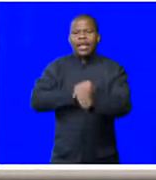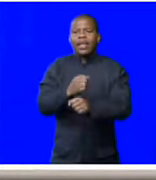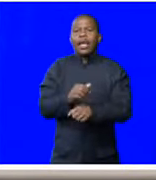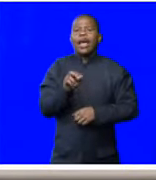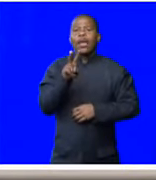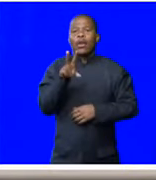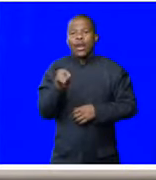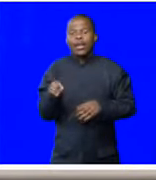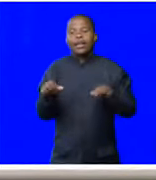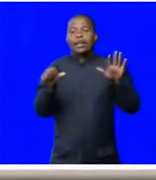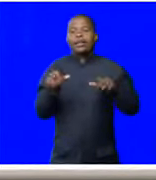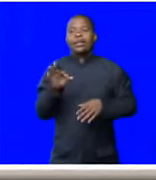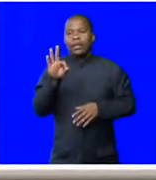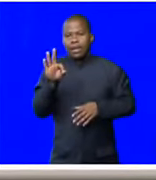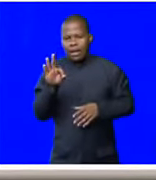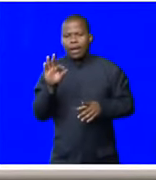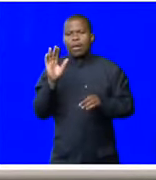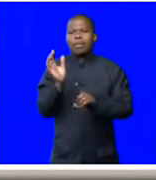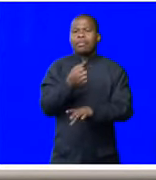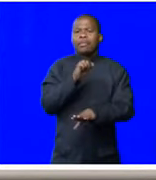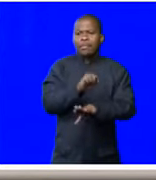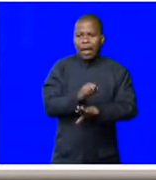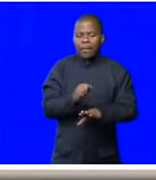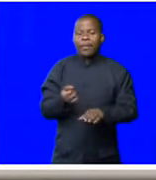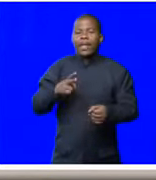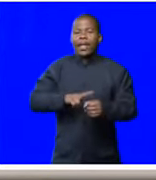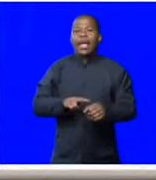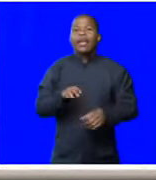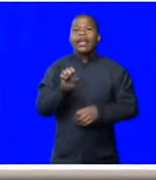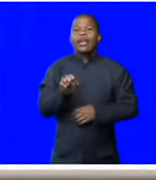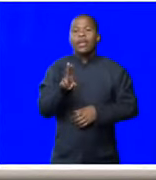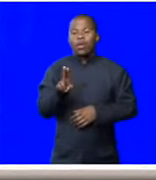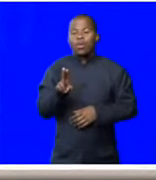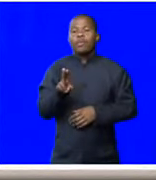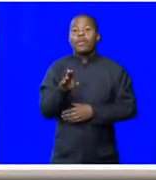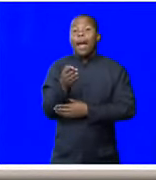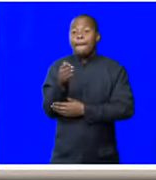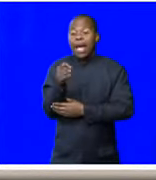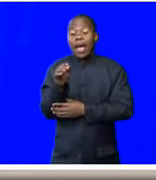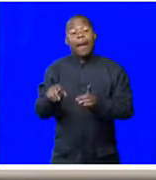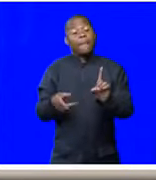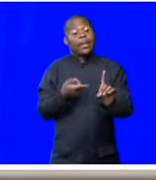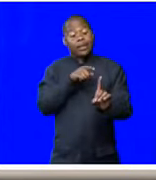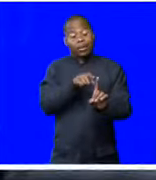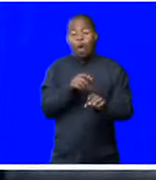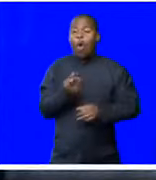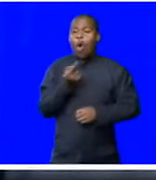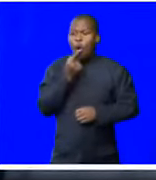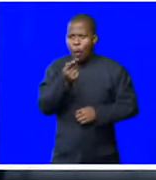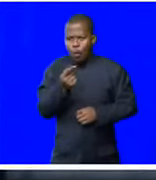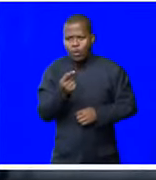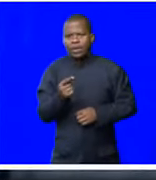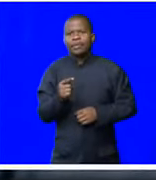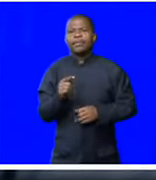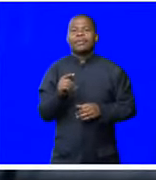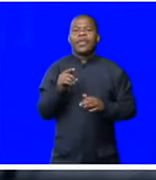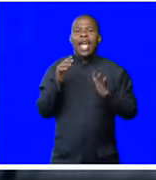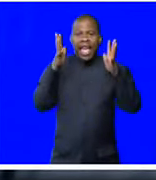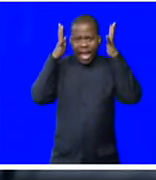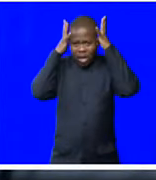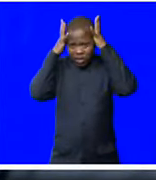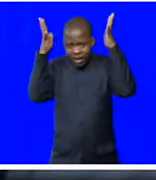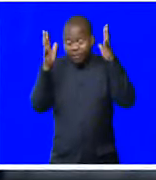2063. Moreover, the European Union Ambassador Chamoliva Desislava says the country will not